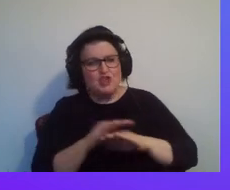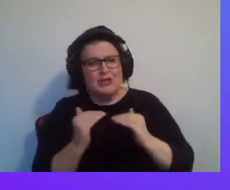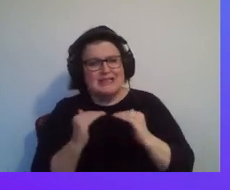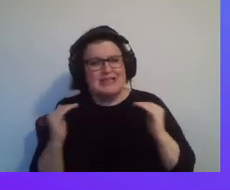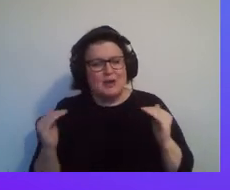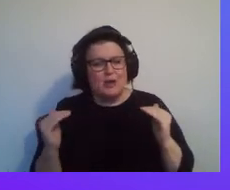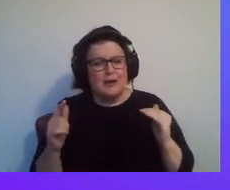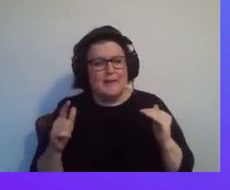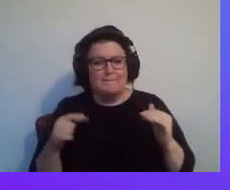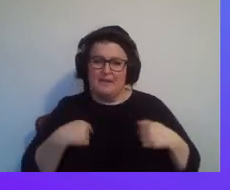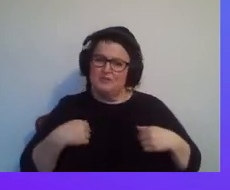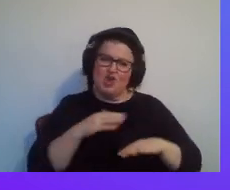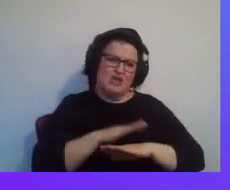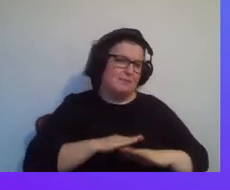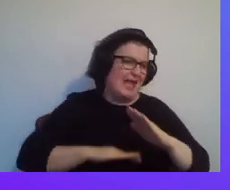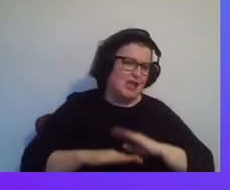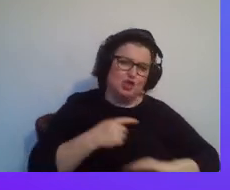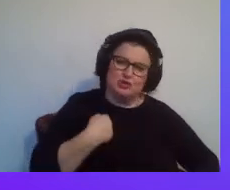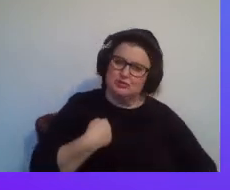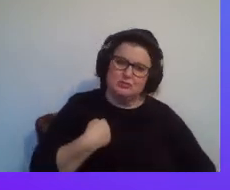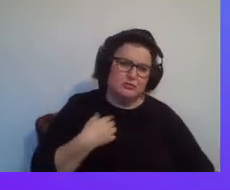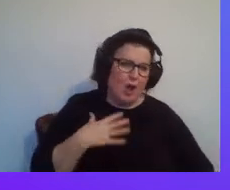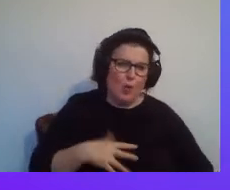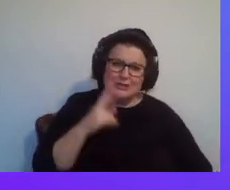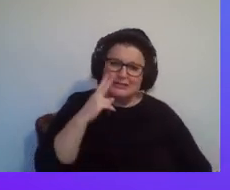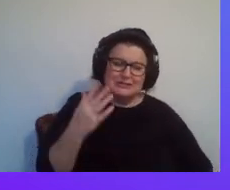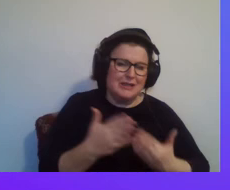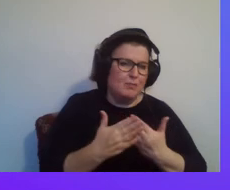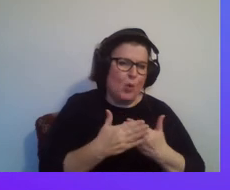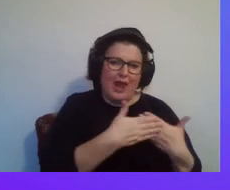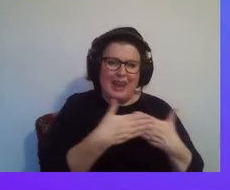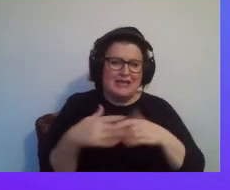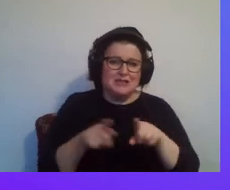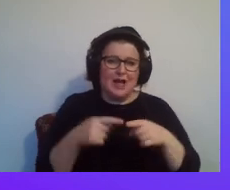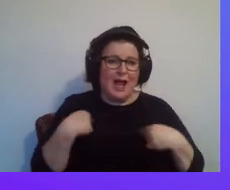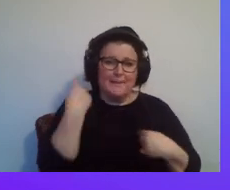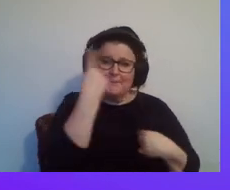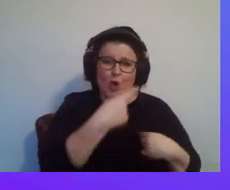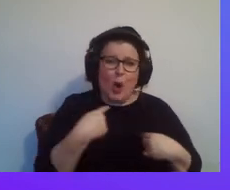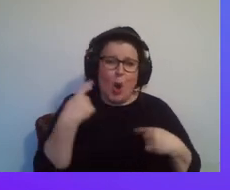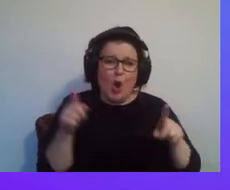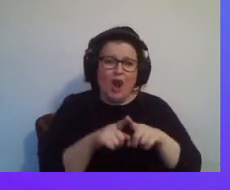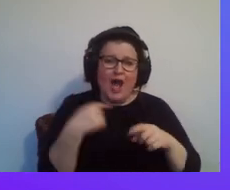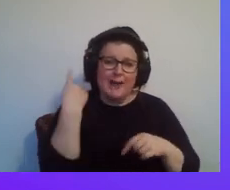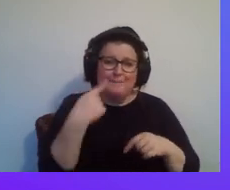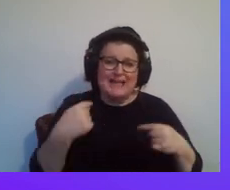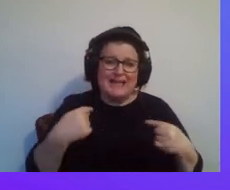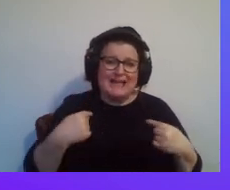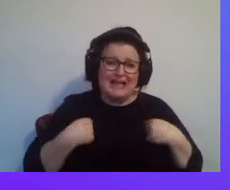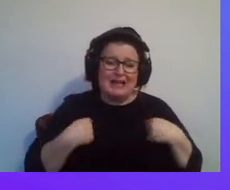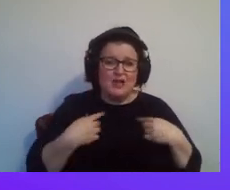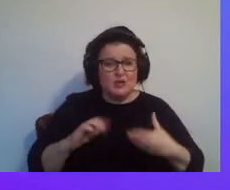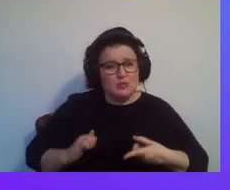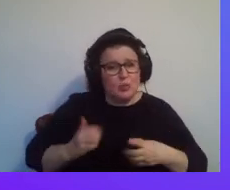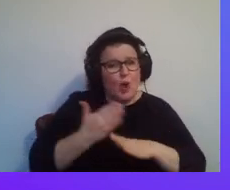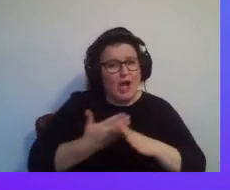anybody else is. I want to see more leaders like myself working across the system and helping to make policies and develop programs